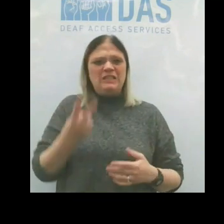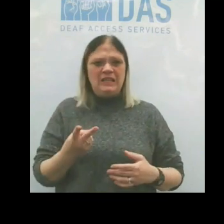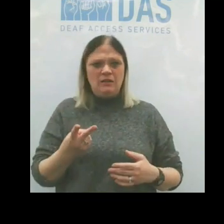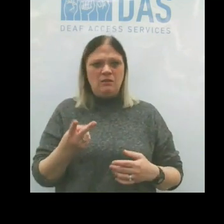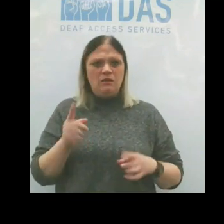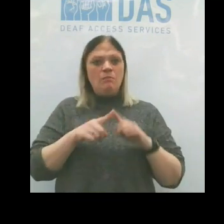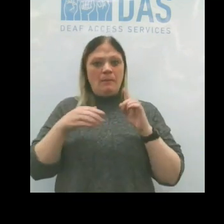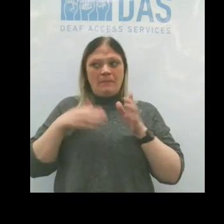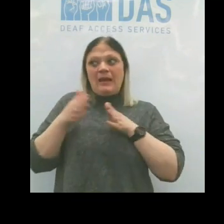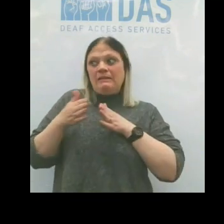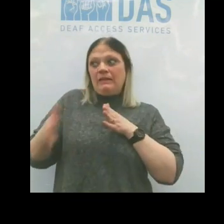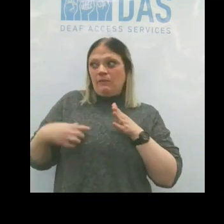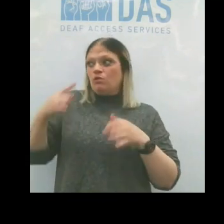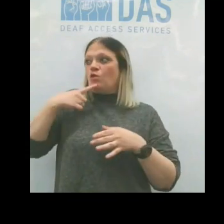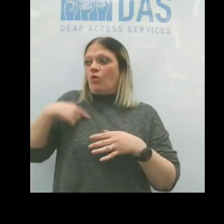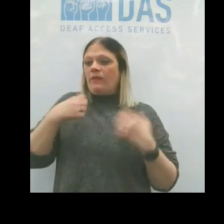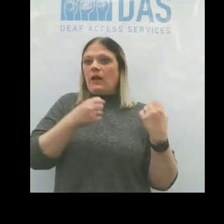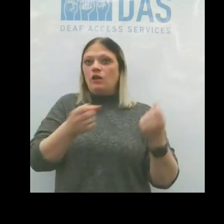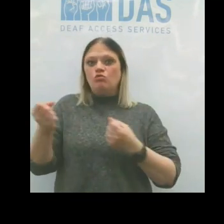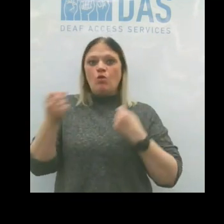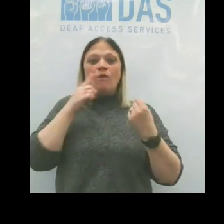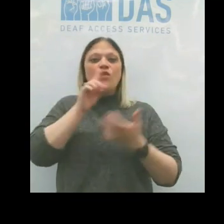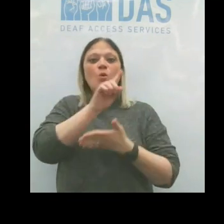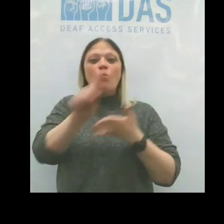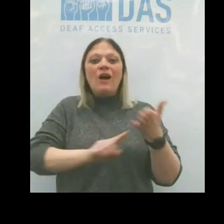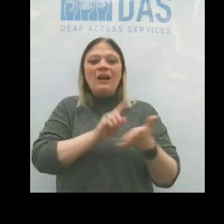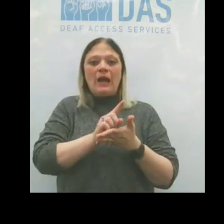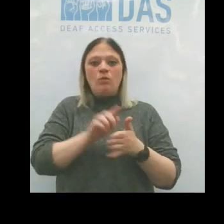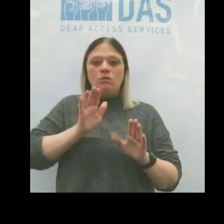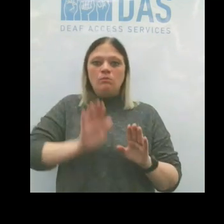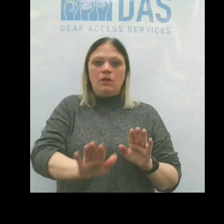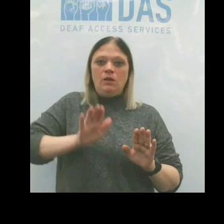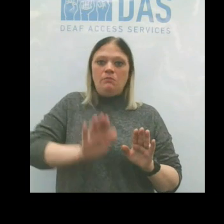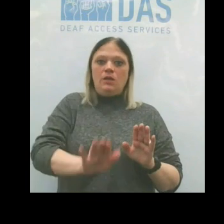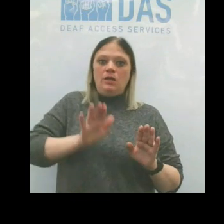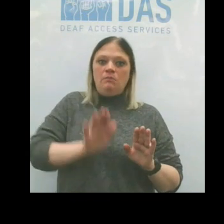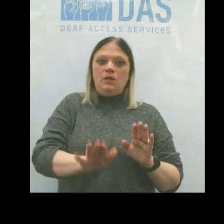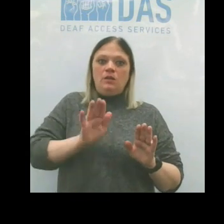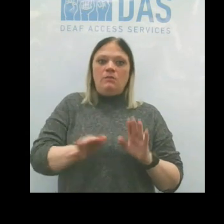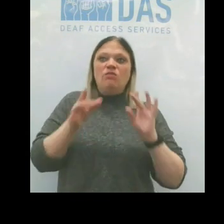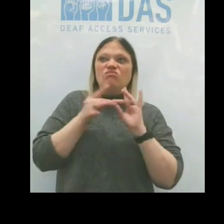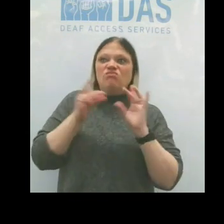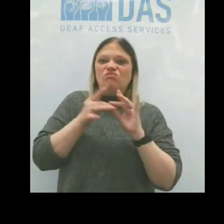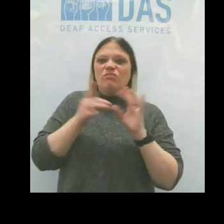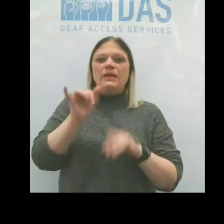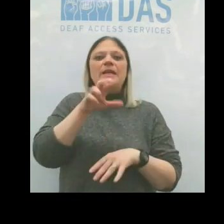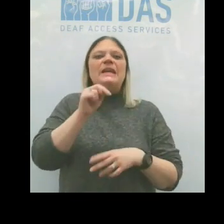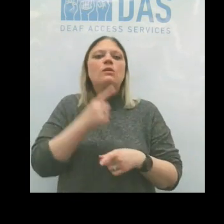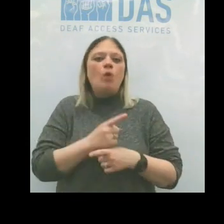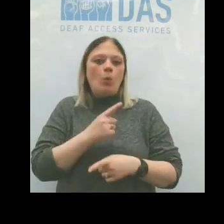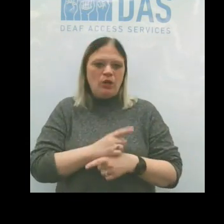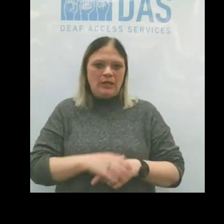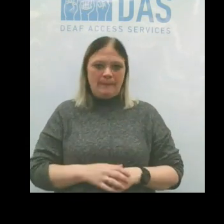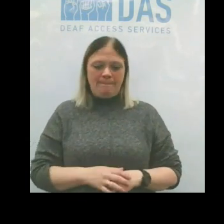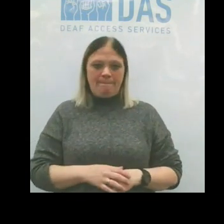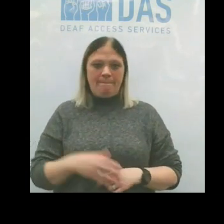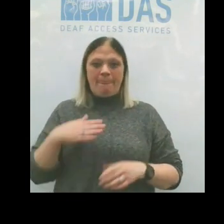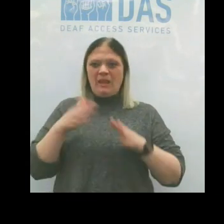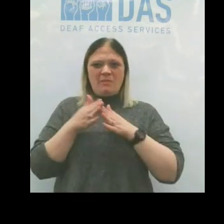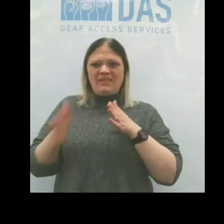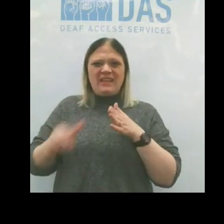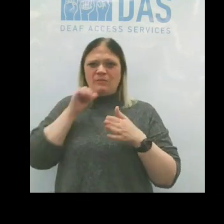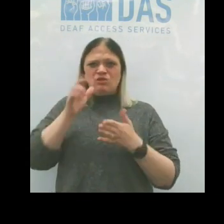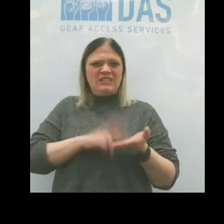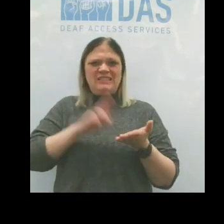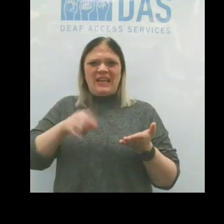my neighbors told me they drove around for an hour just beeping their horns, saying things, it was inappropriate. My neighbors didn't sign up for